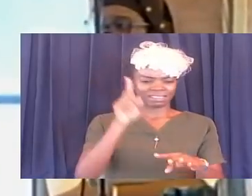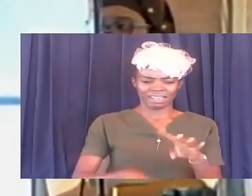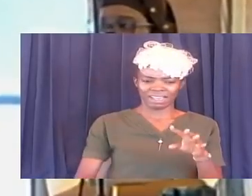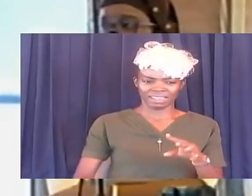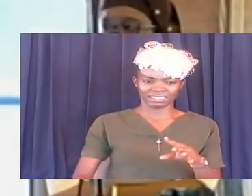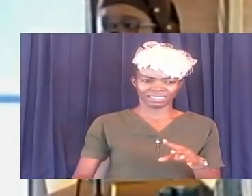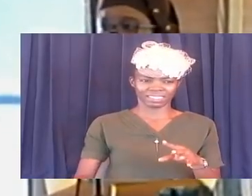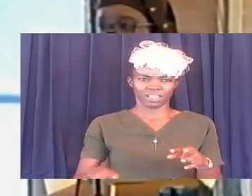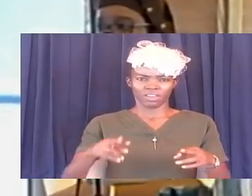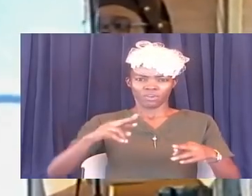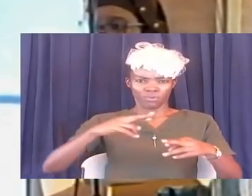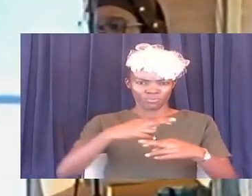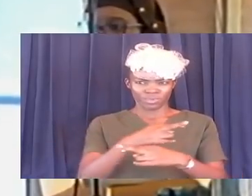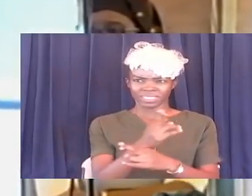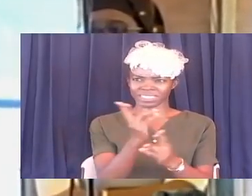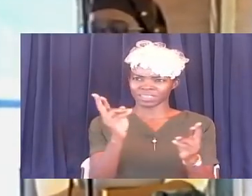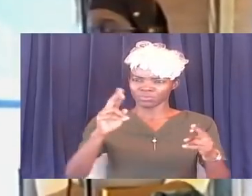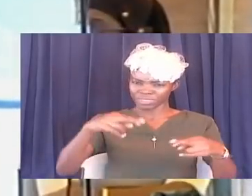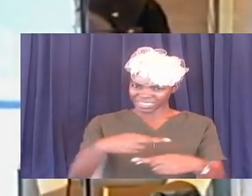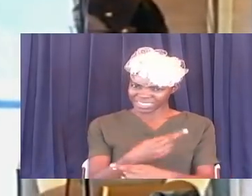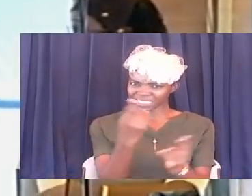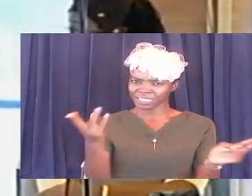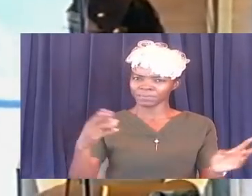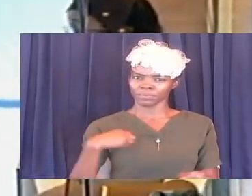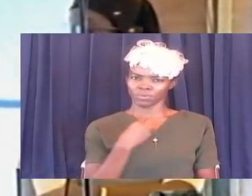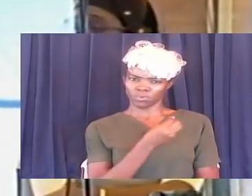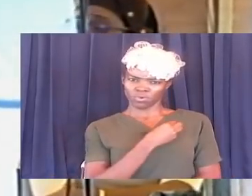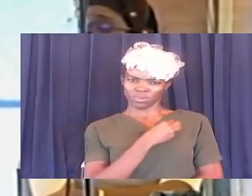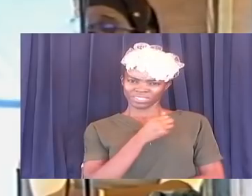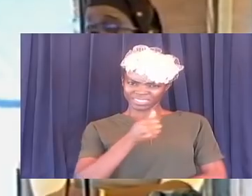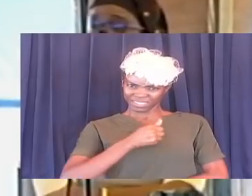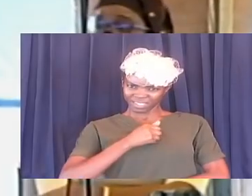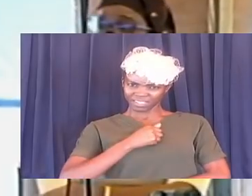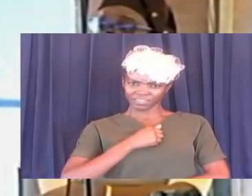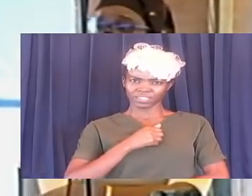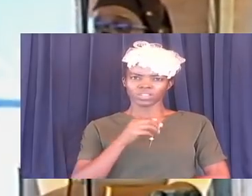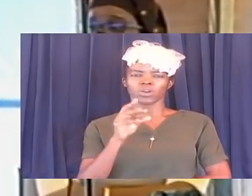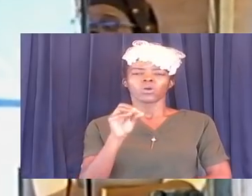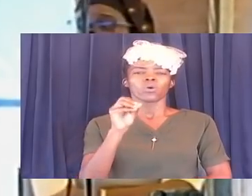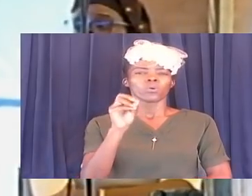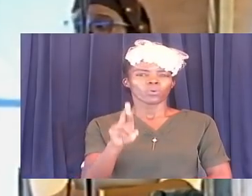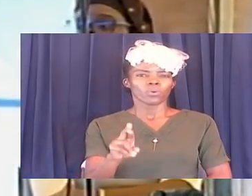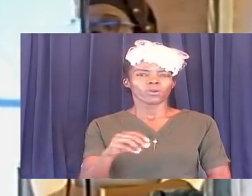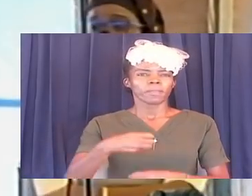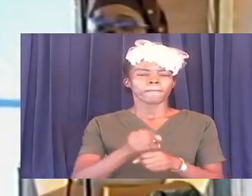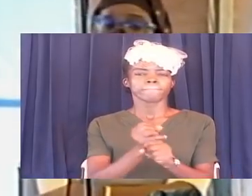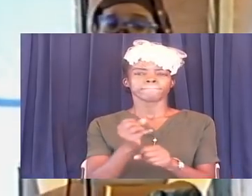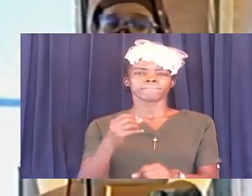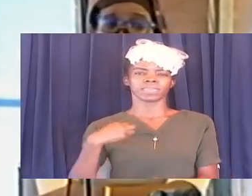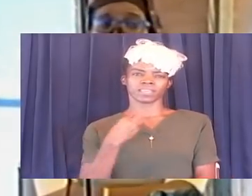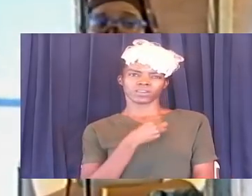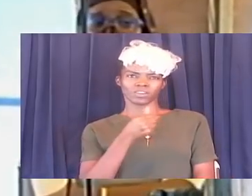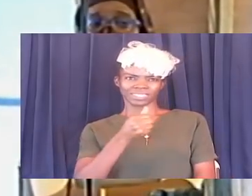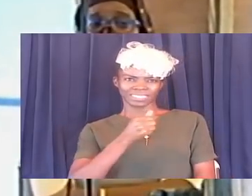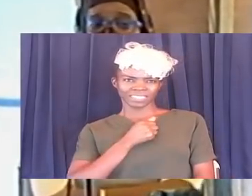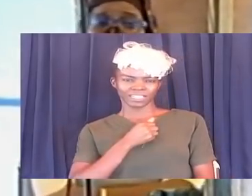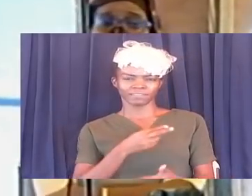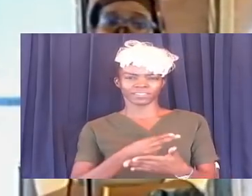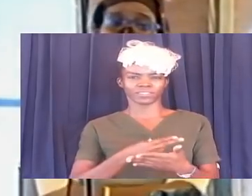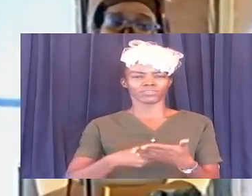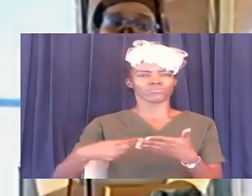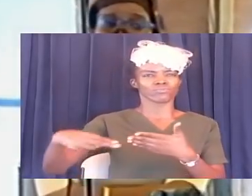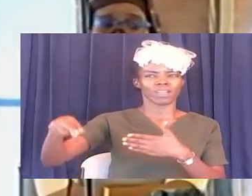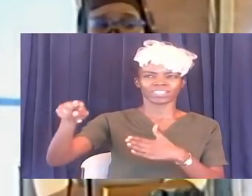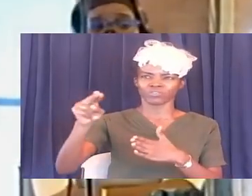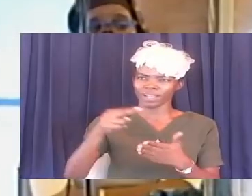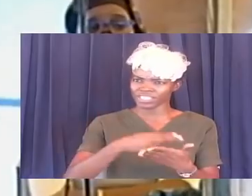ourselves righteous. Hallelujah. But the scripture says that, for he hath made him to